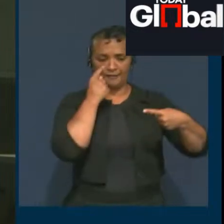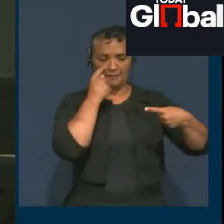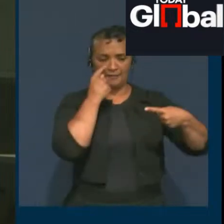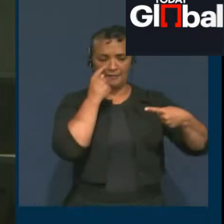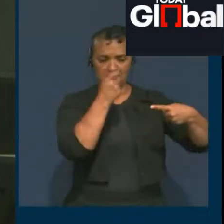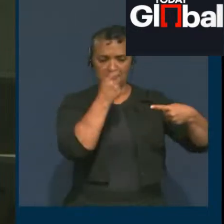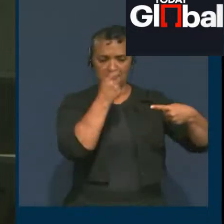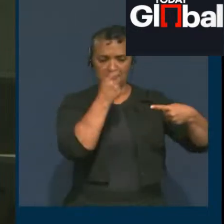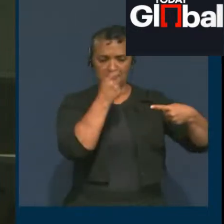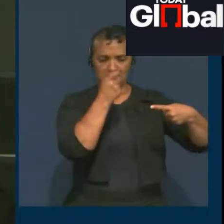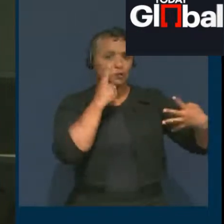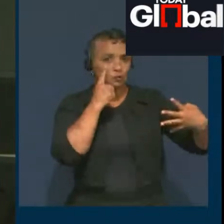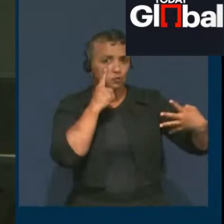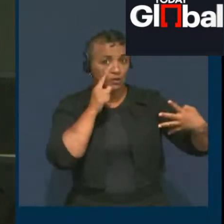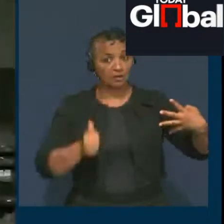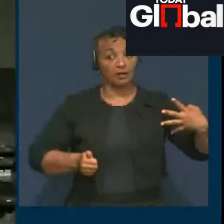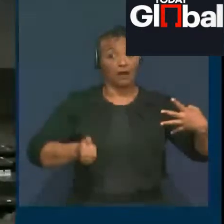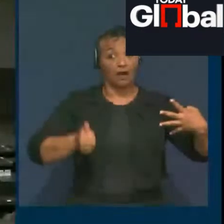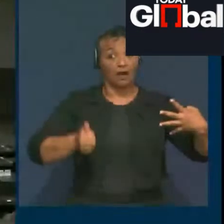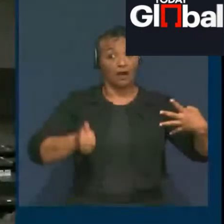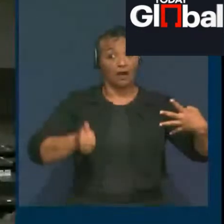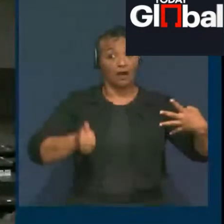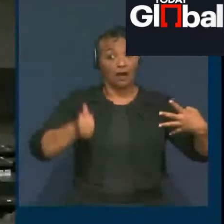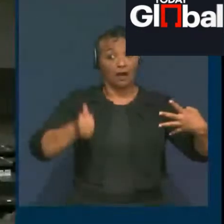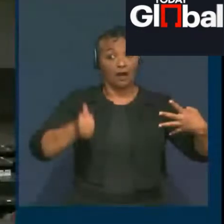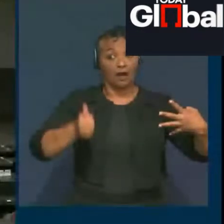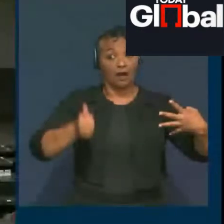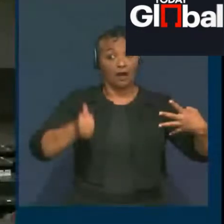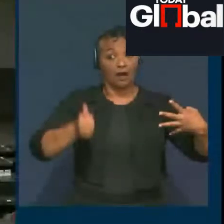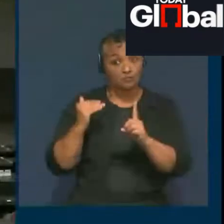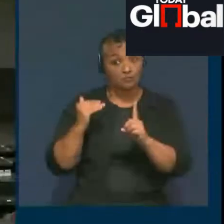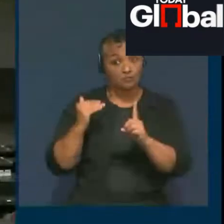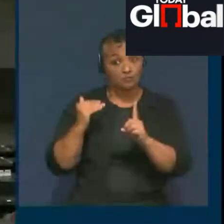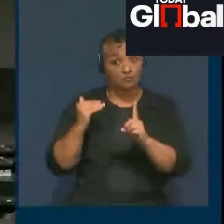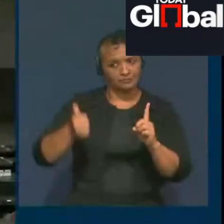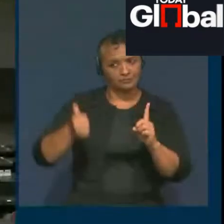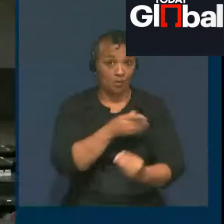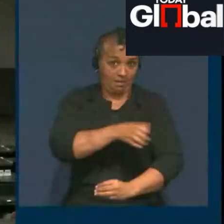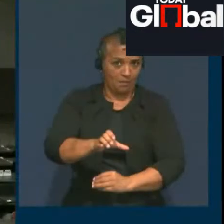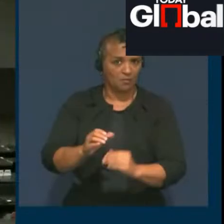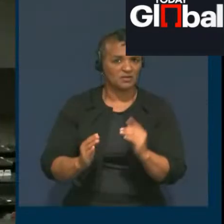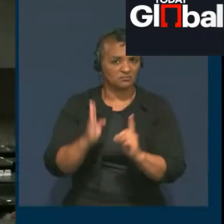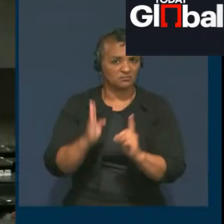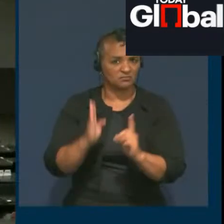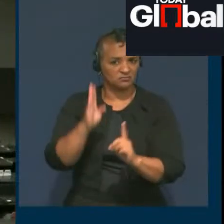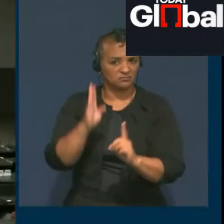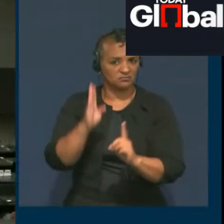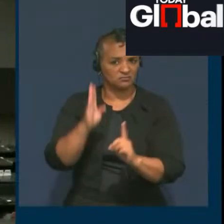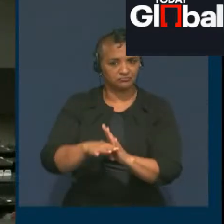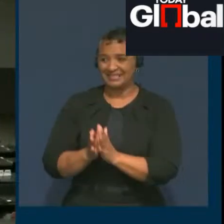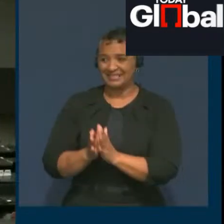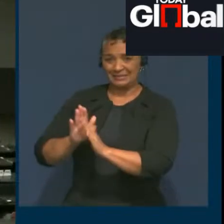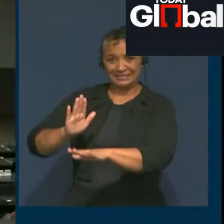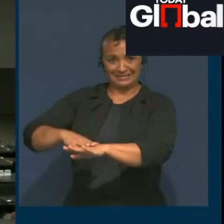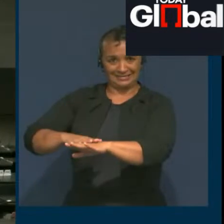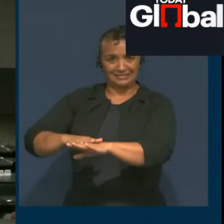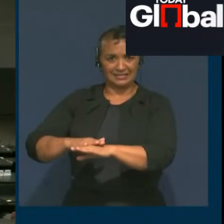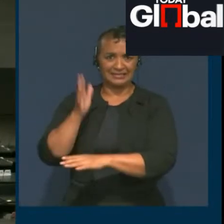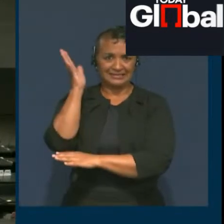the progress made when it comes to empowerment. We would ask, please, the speaker to slow down.